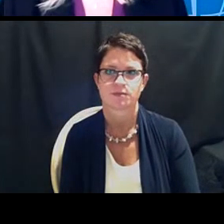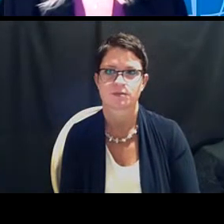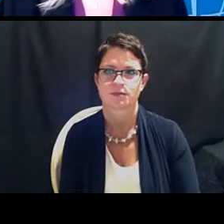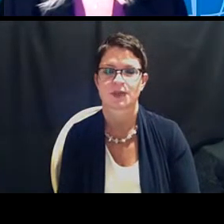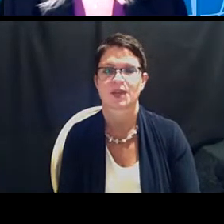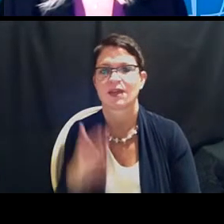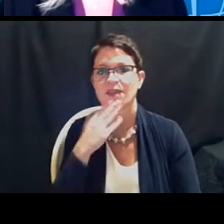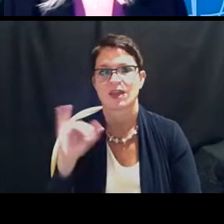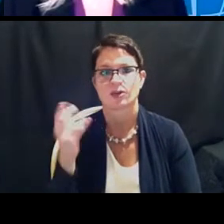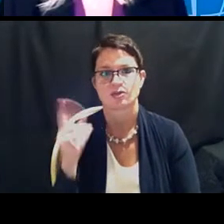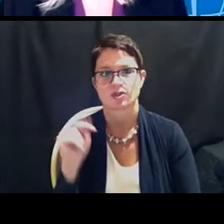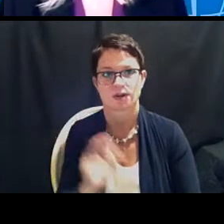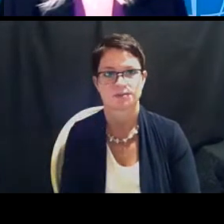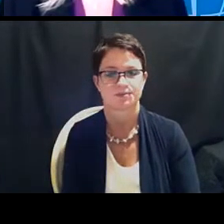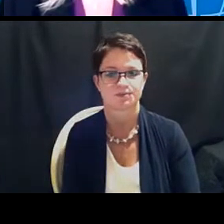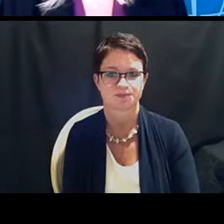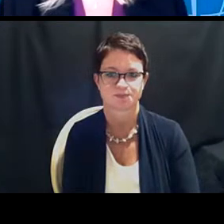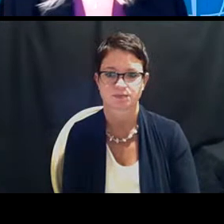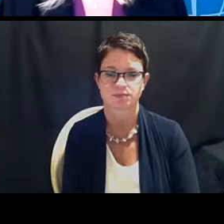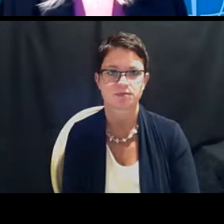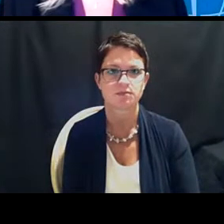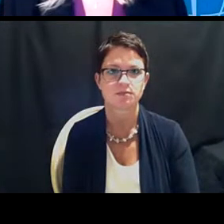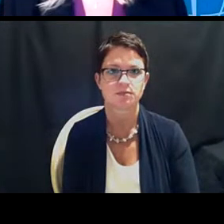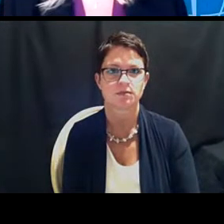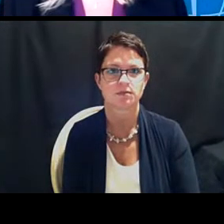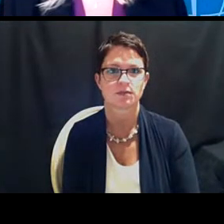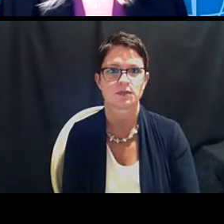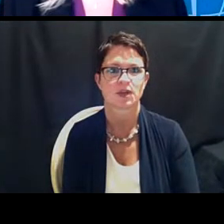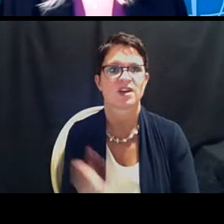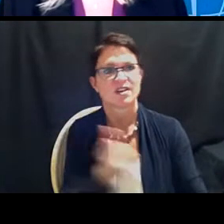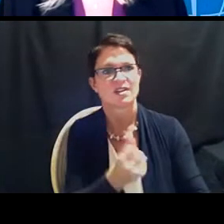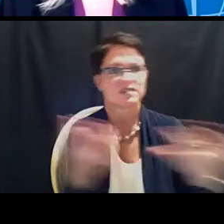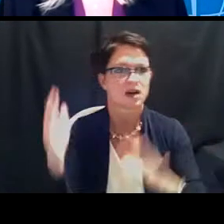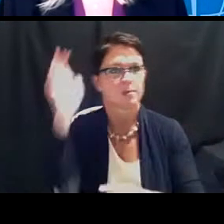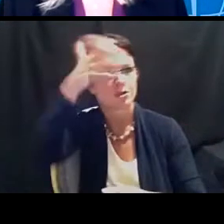Thank you, John. Okay, and dump Trump in 2020.